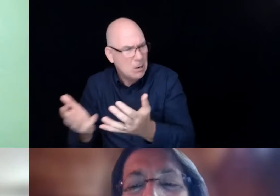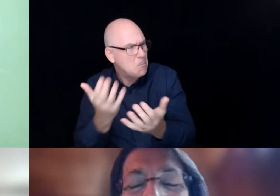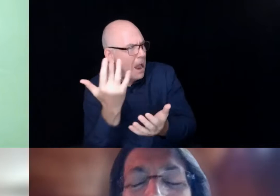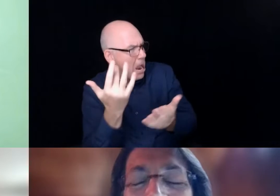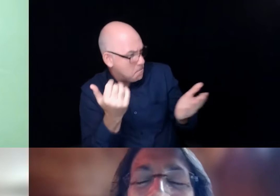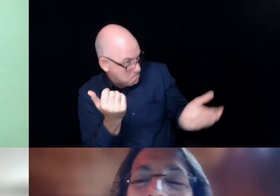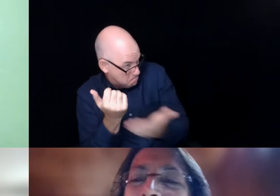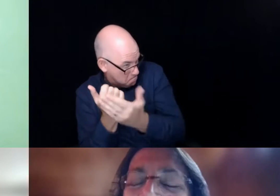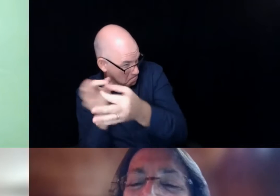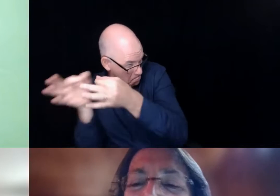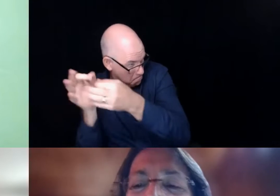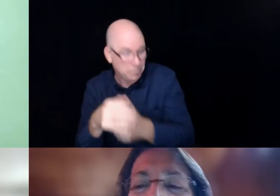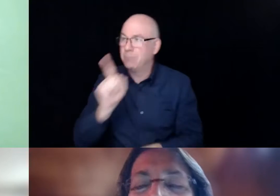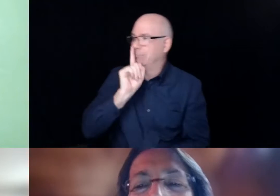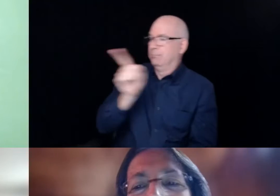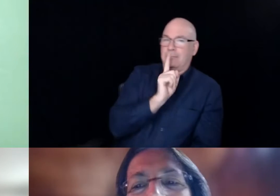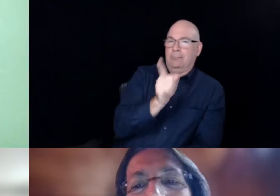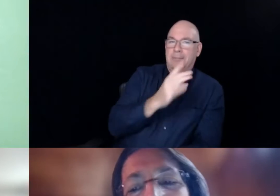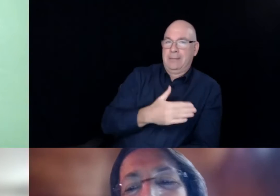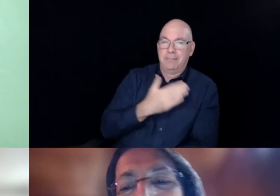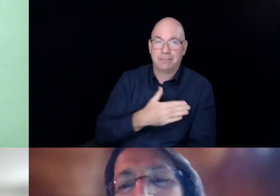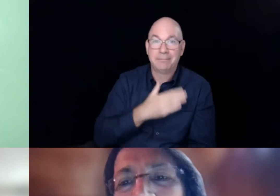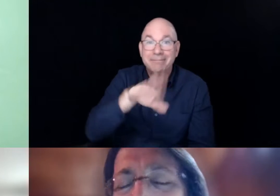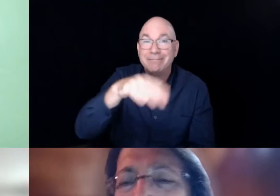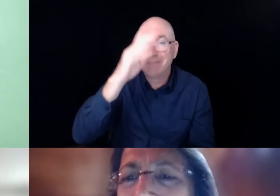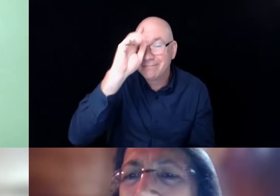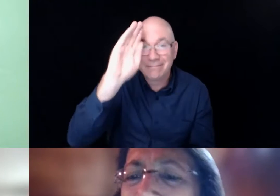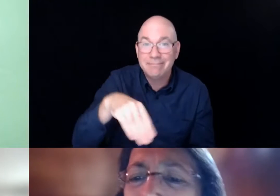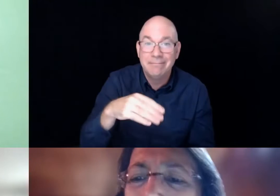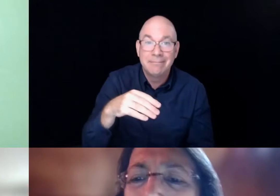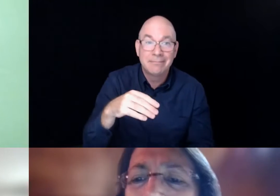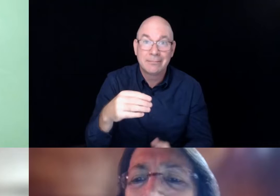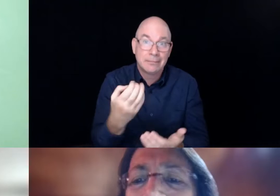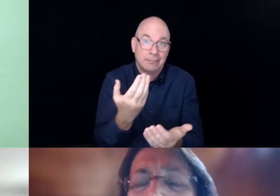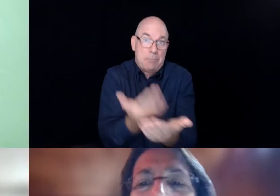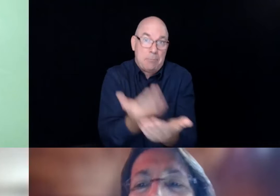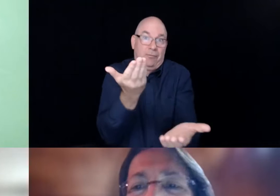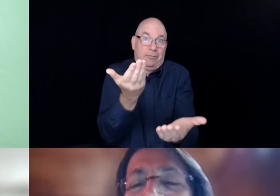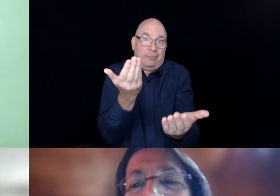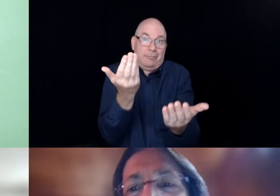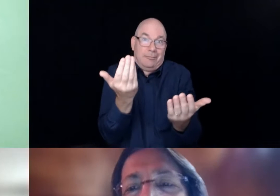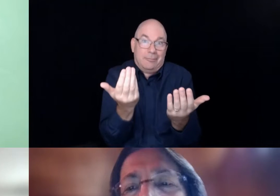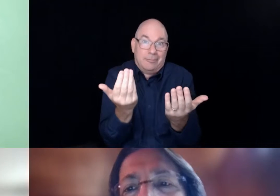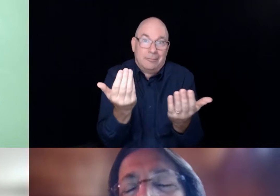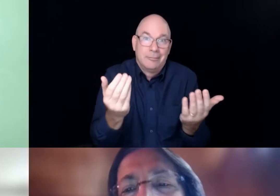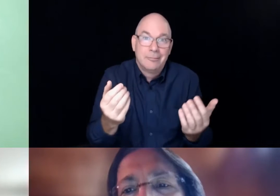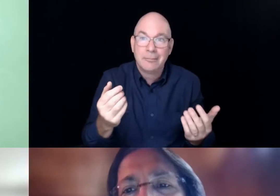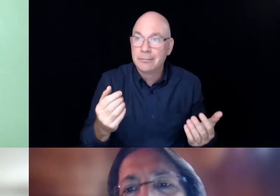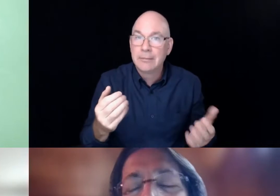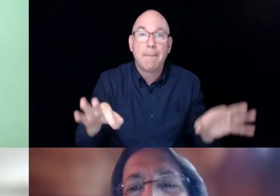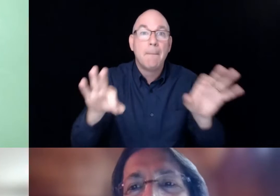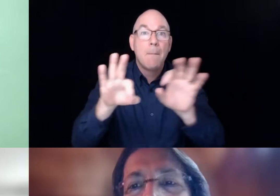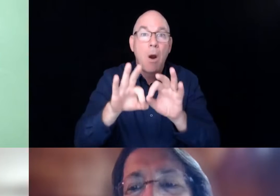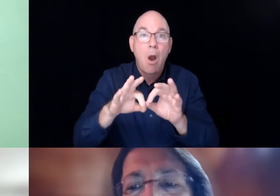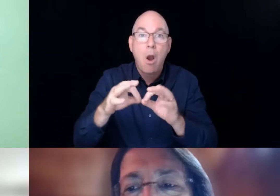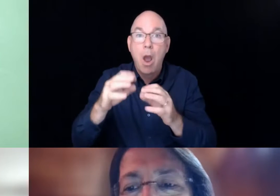Sure, happy to. I will say, I really do think, first of all, there's the evidence, right, of what works. We need to hear all voices